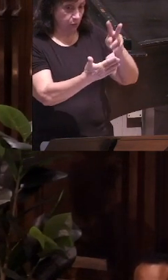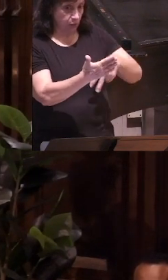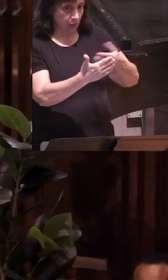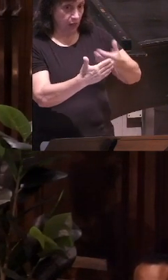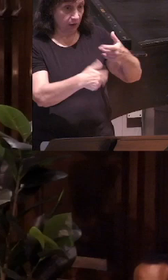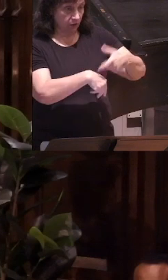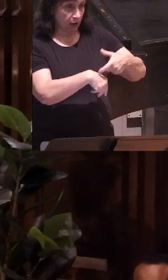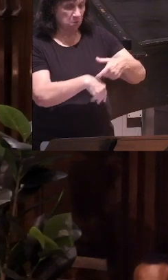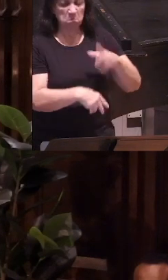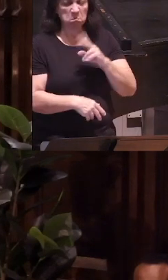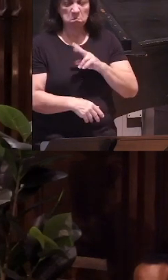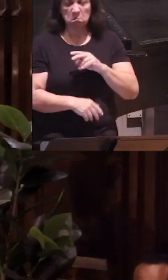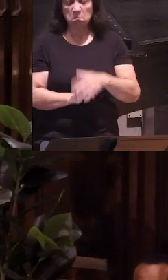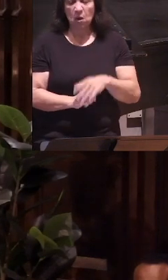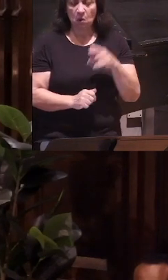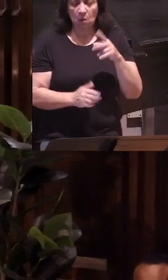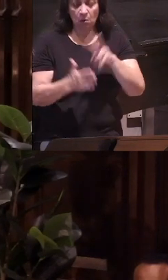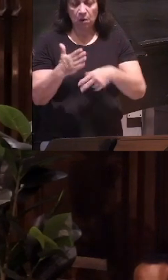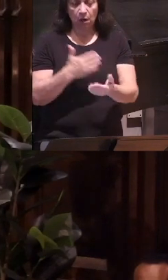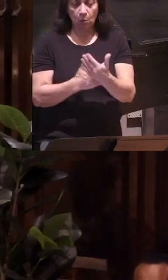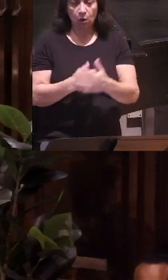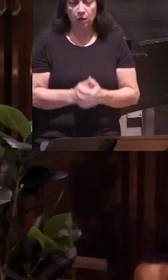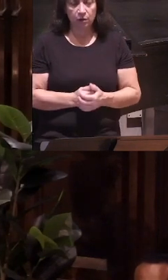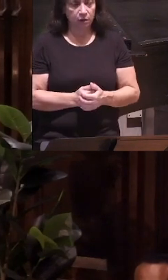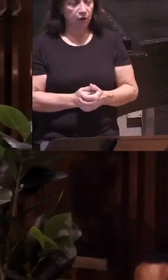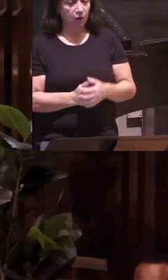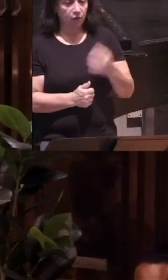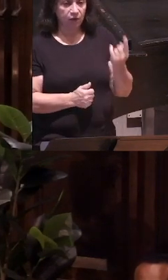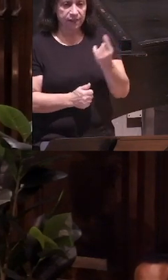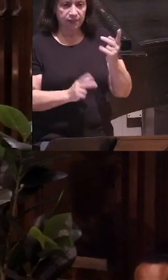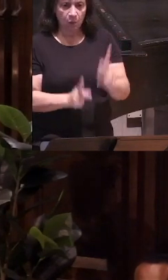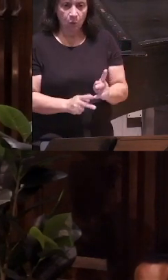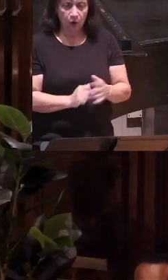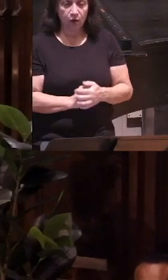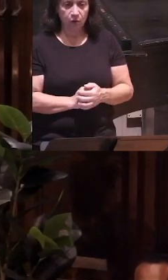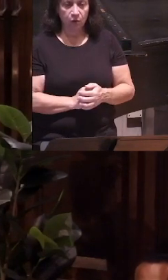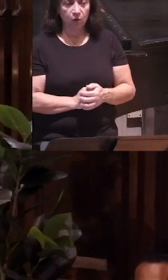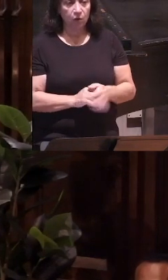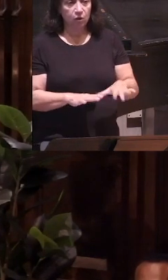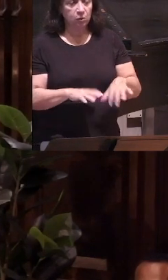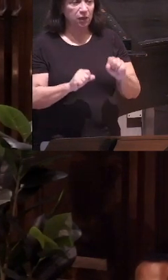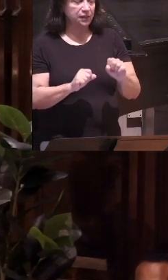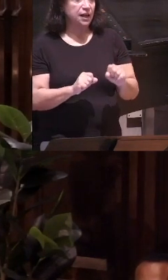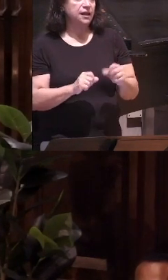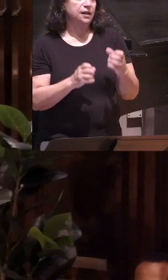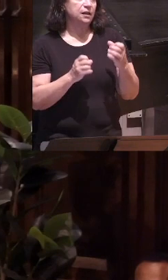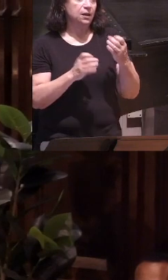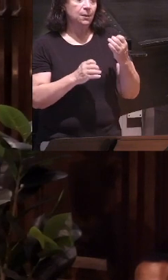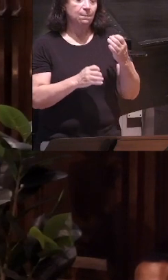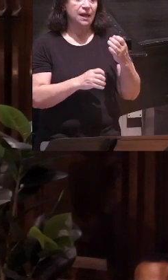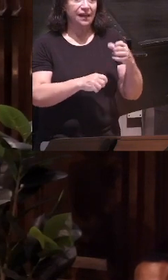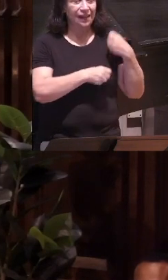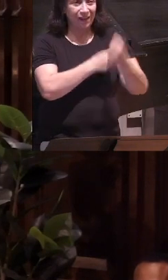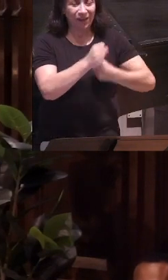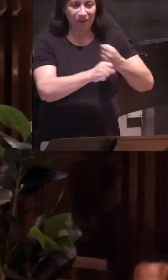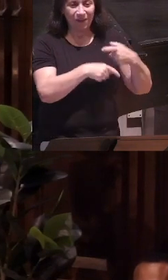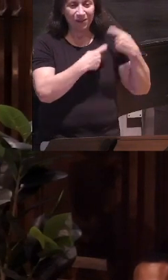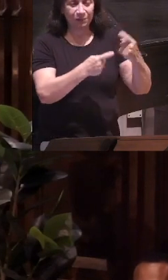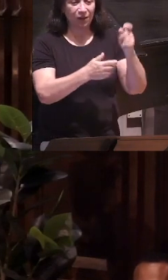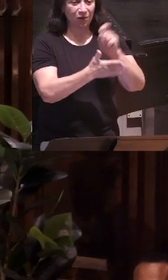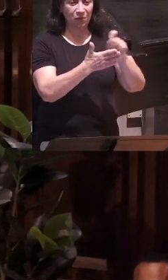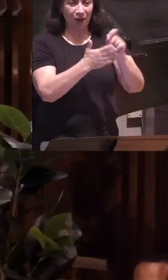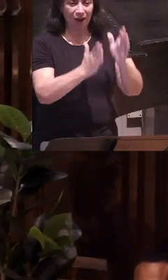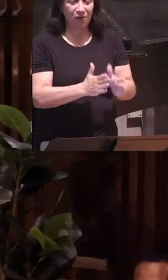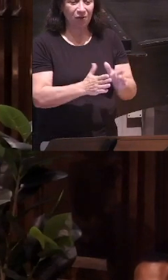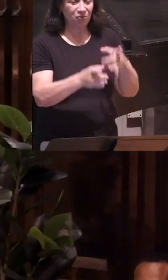at it? And he said, no, I'll look at it in the morning. Now, for someone who spent many decades as a writer director for